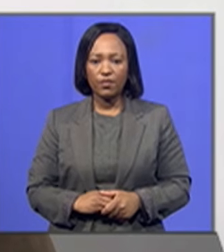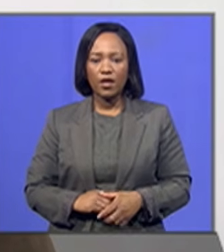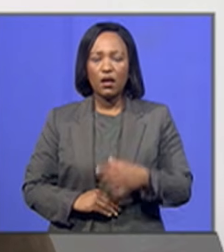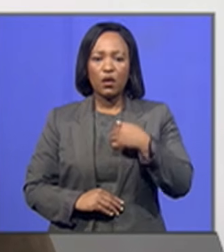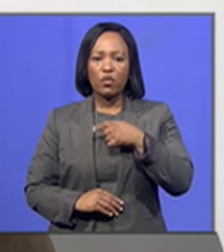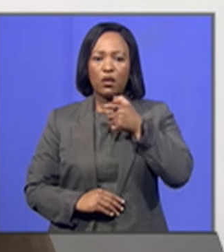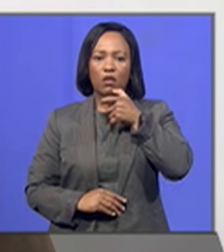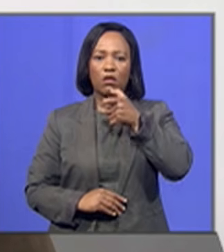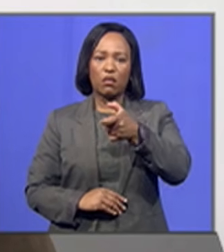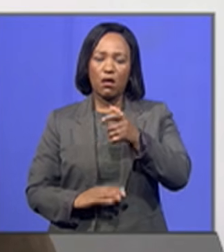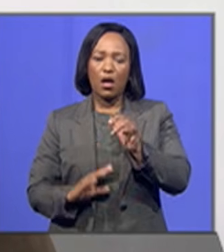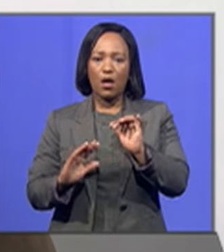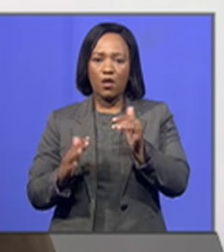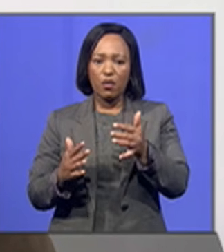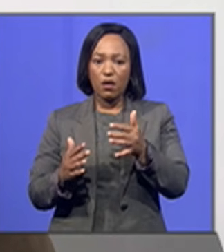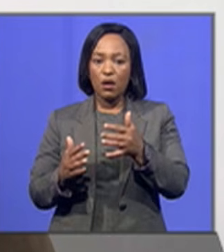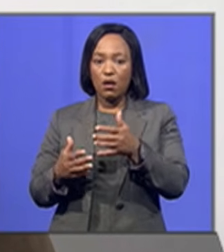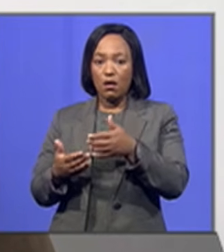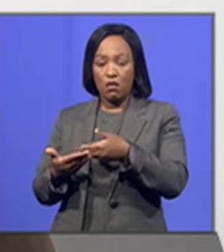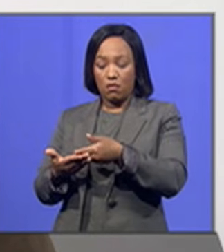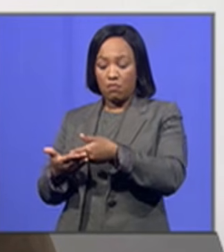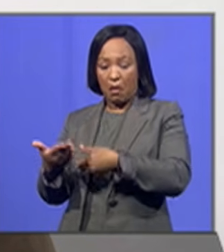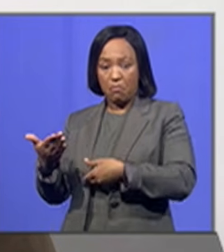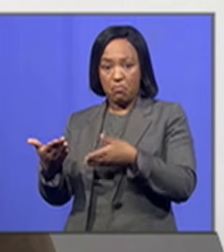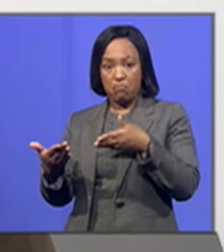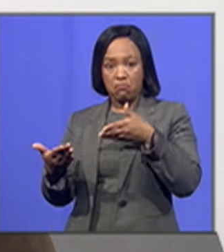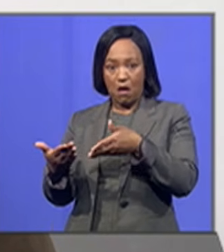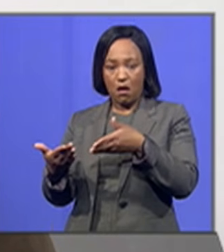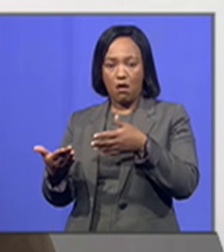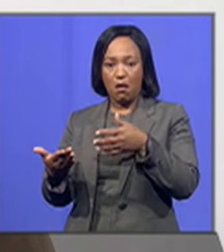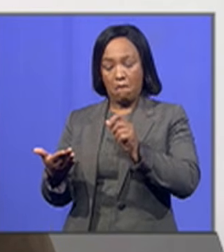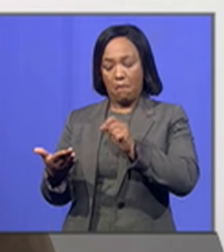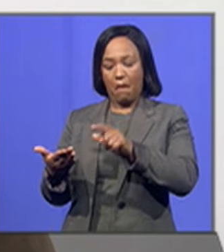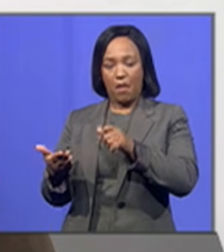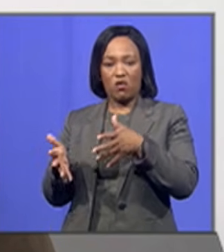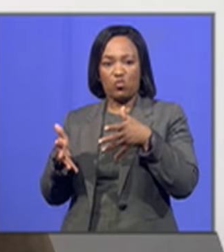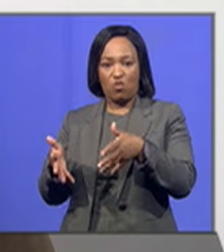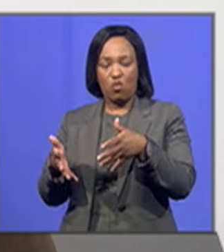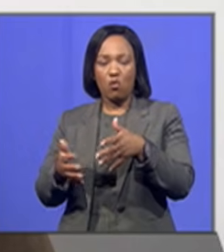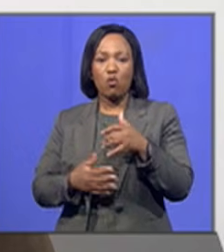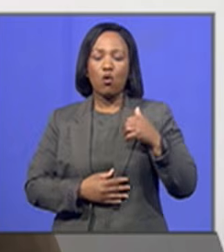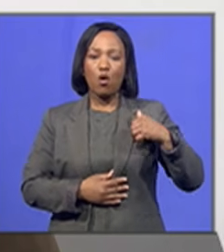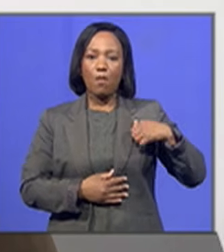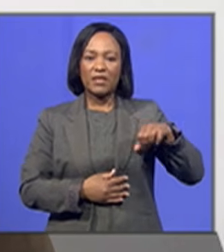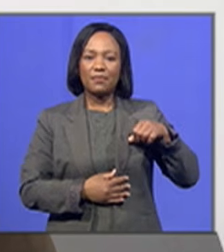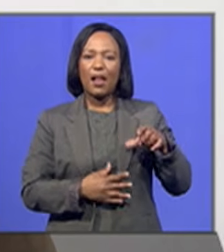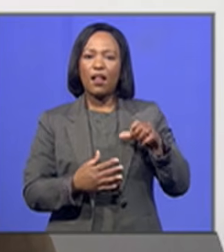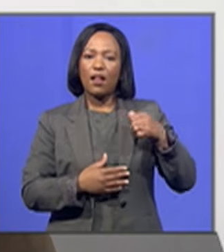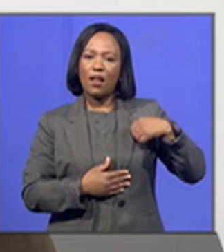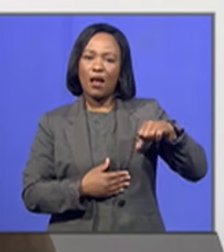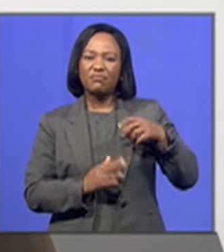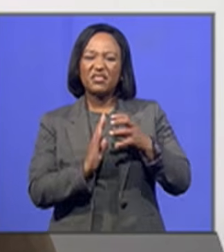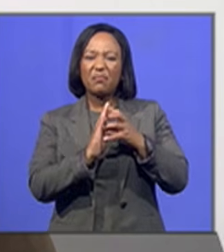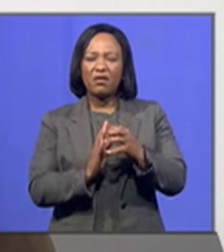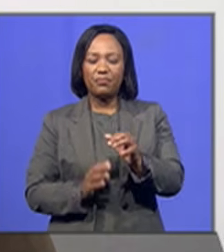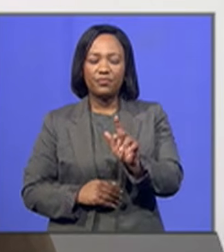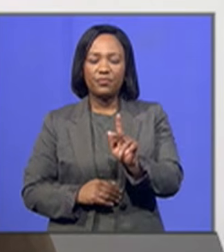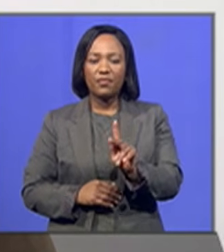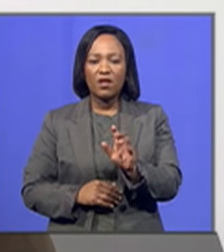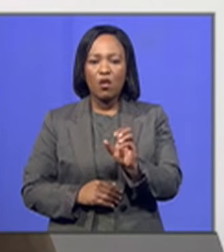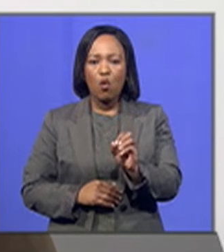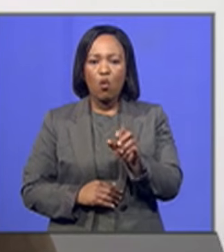di treatwe ka mogodi di leng ka teng. Ka mohlala masepala o batlang o tshwana le Kopanong